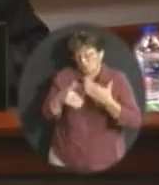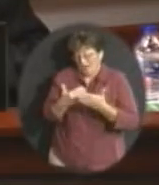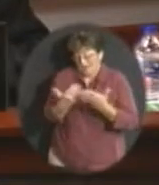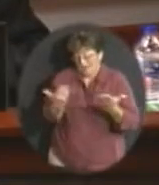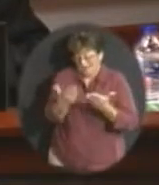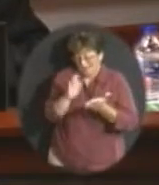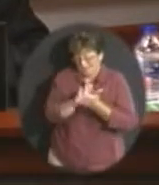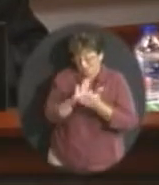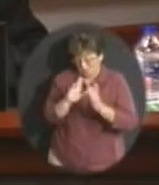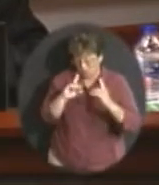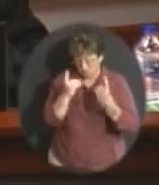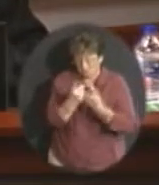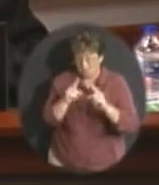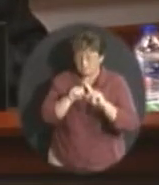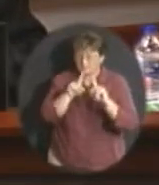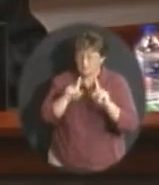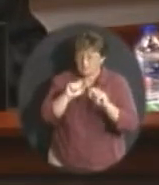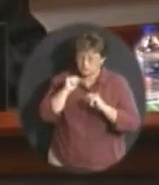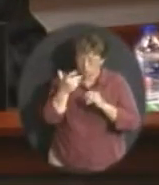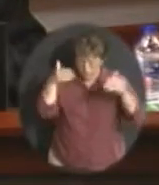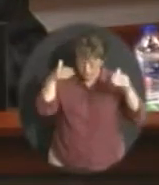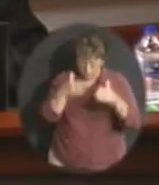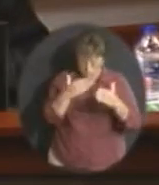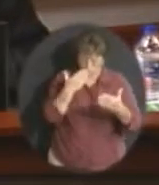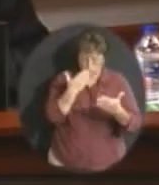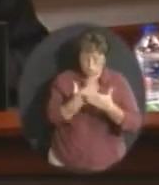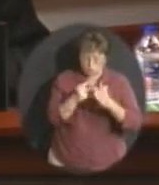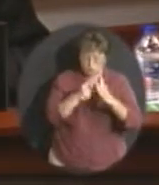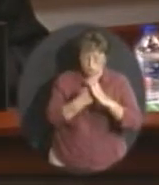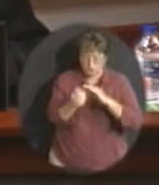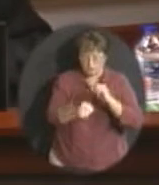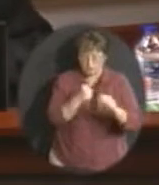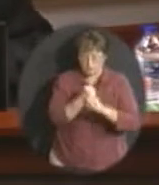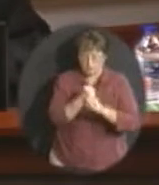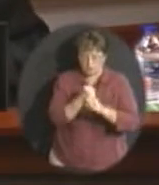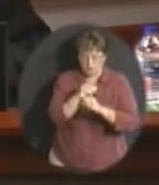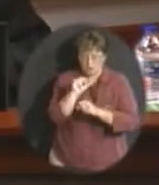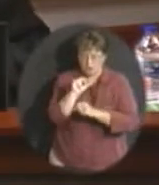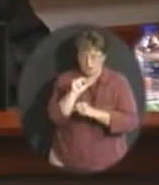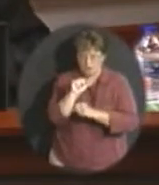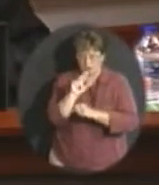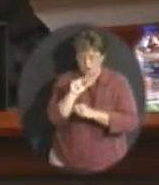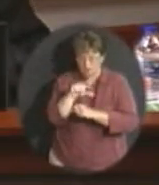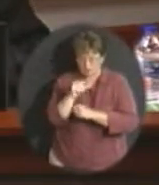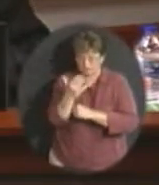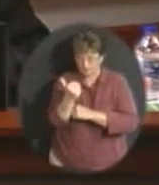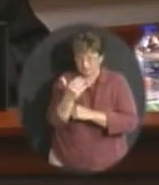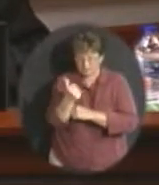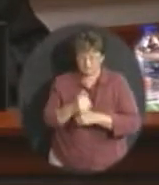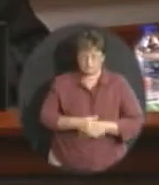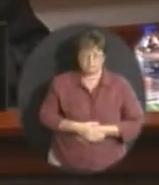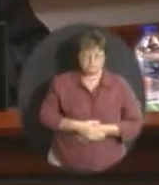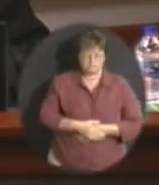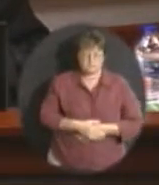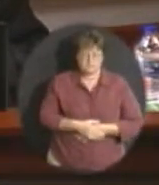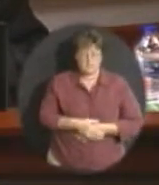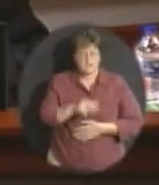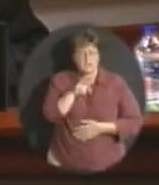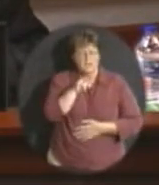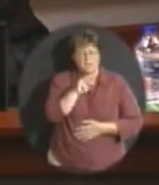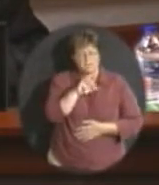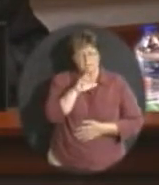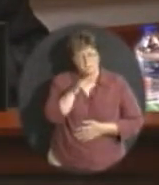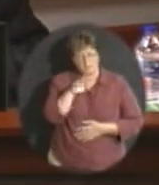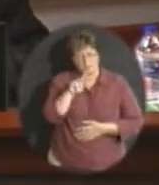get a good start to the school year on the 15th. Mary Matthew did a great job in explaining a little bit about the change in